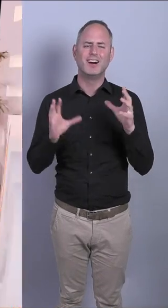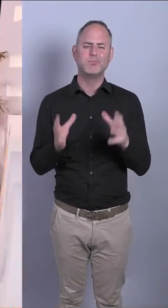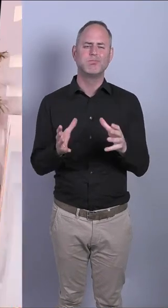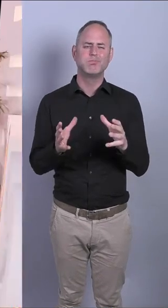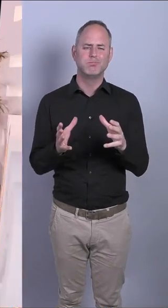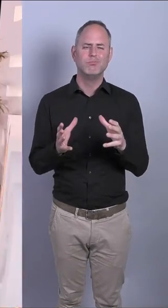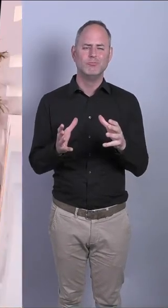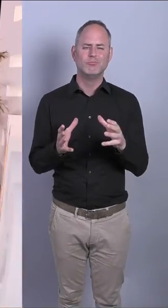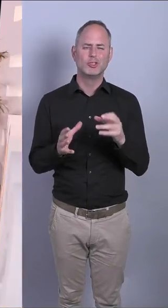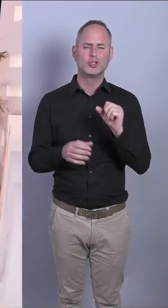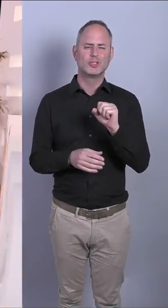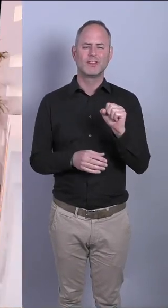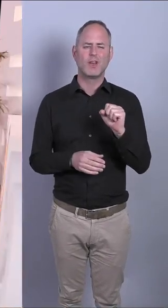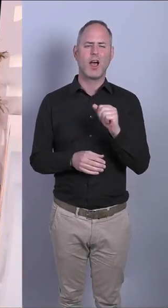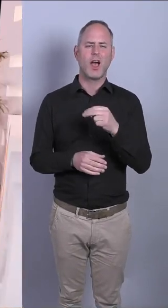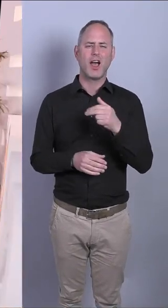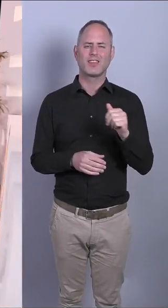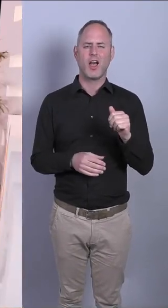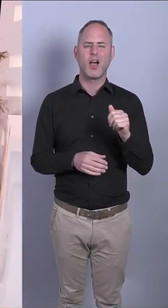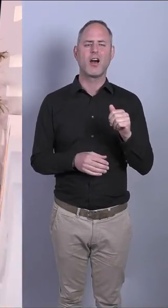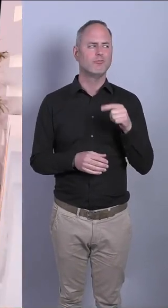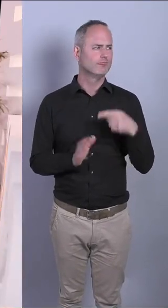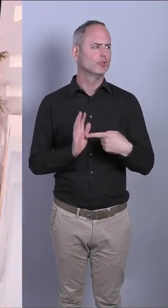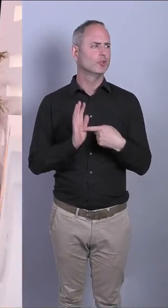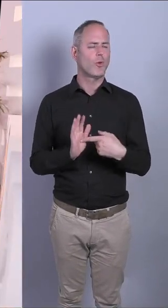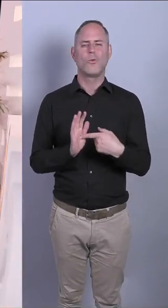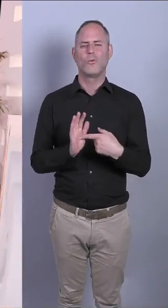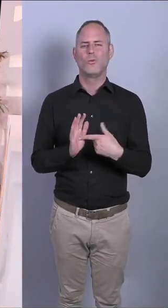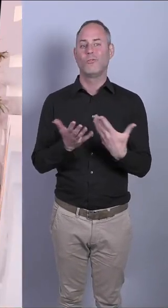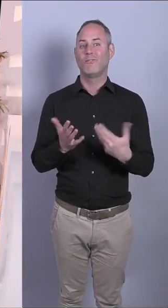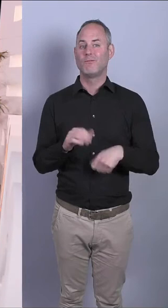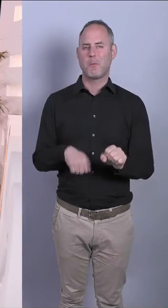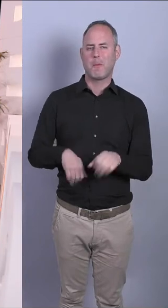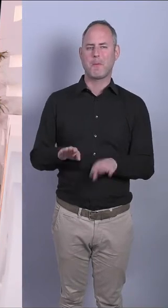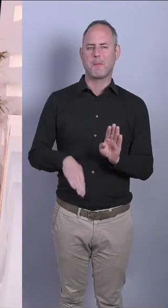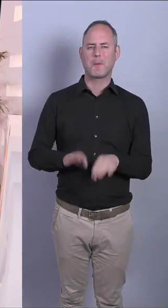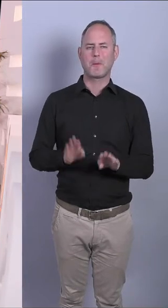They will make you want to join them.